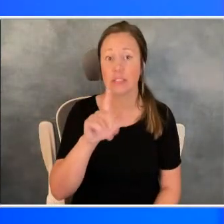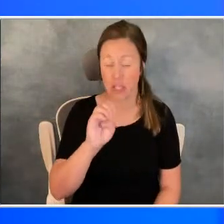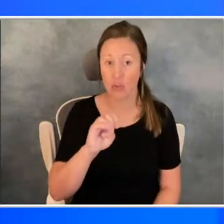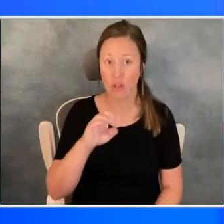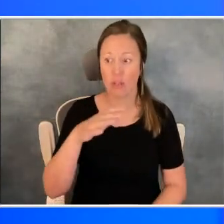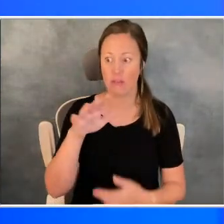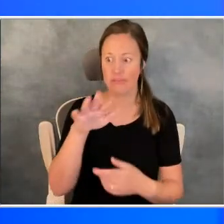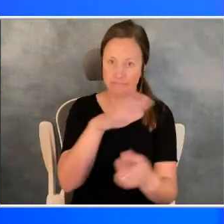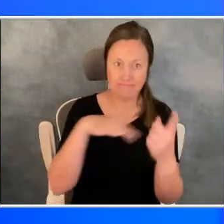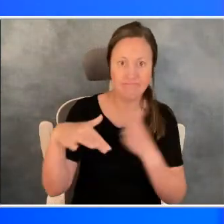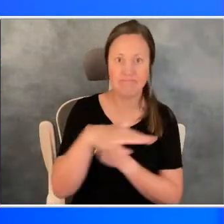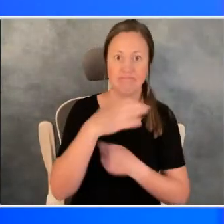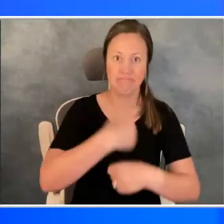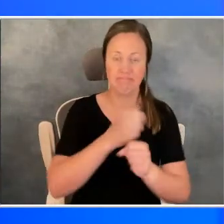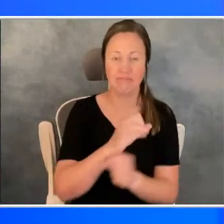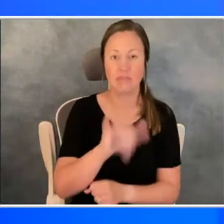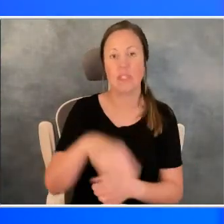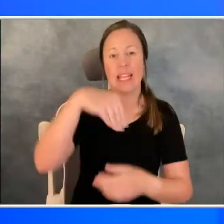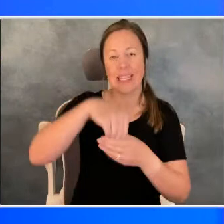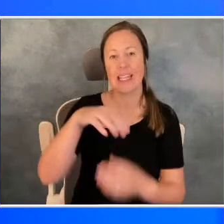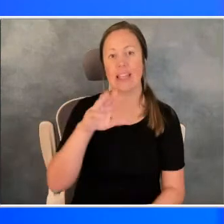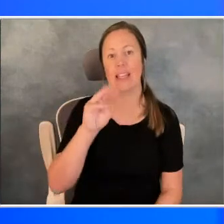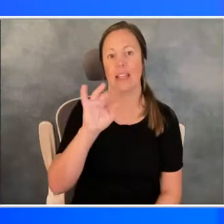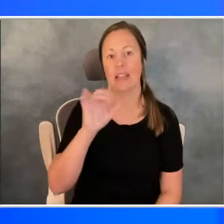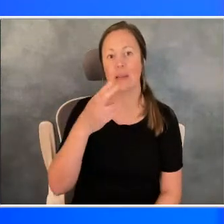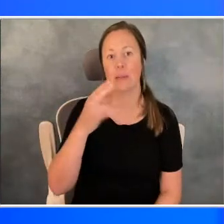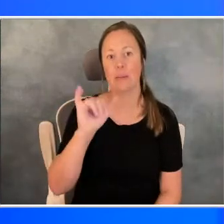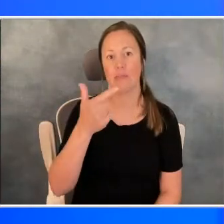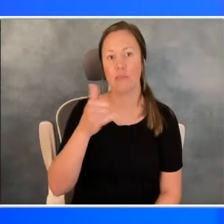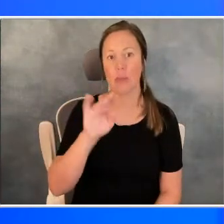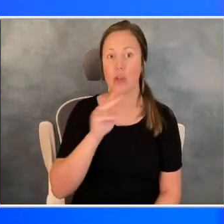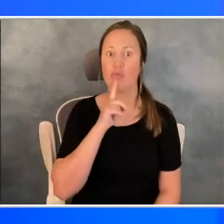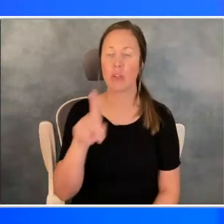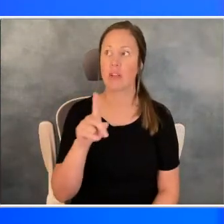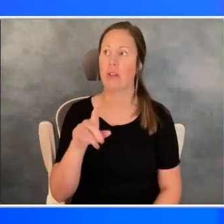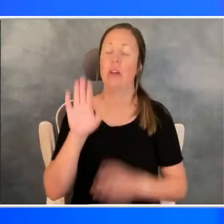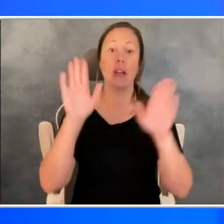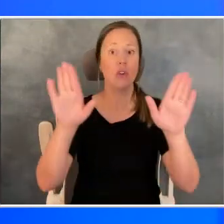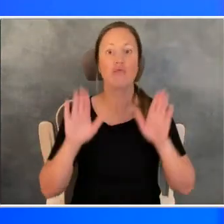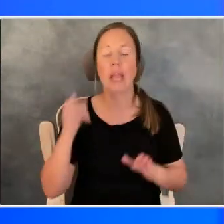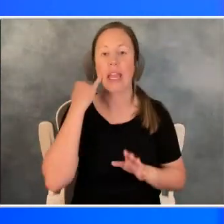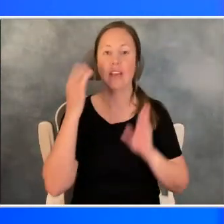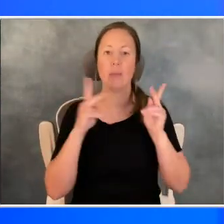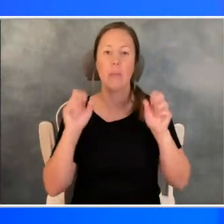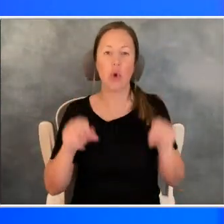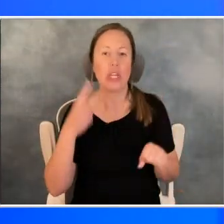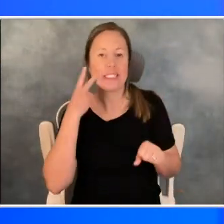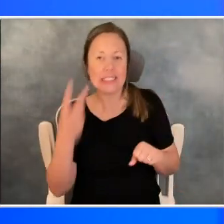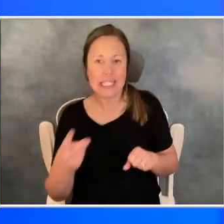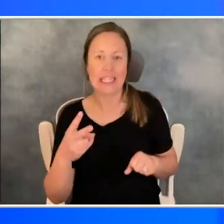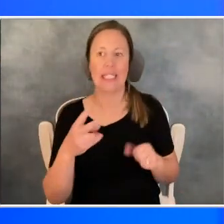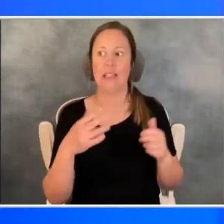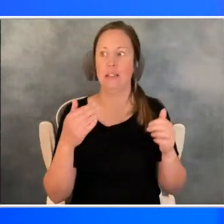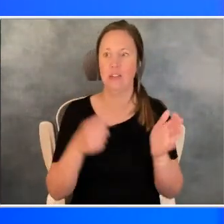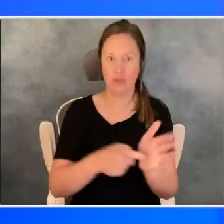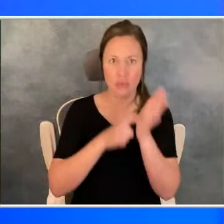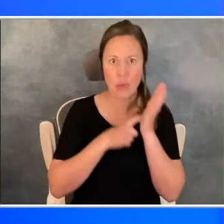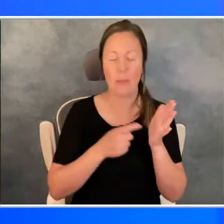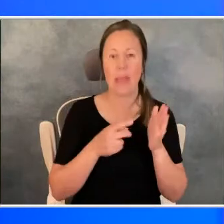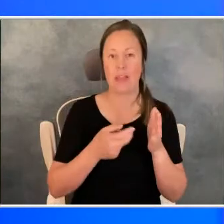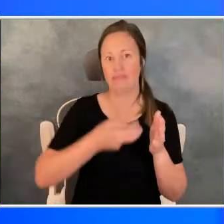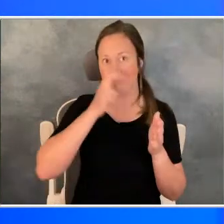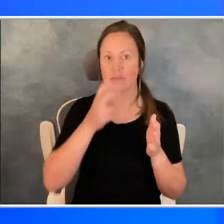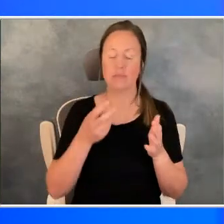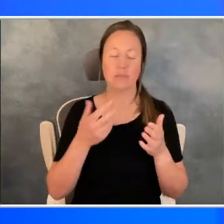And it would be great if people could see what it does take. It's incredible. It's